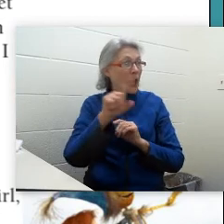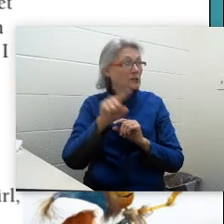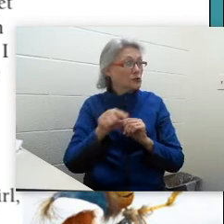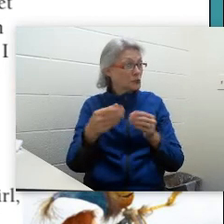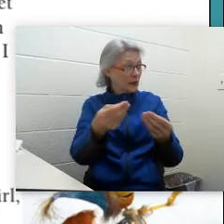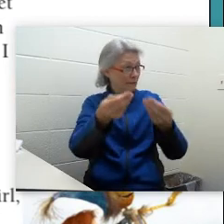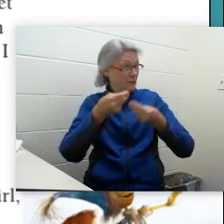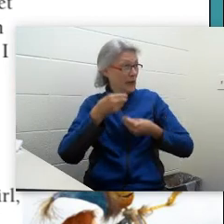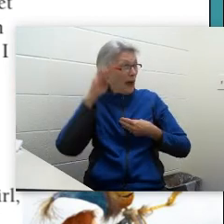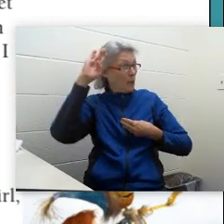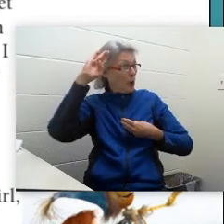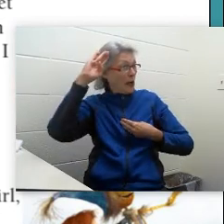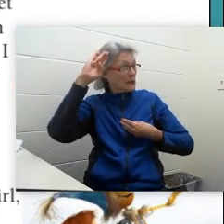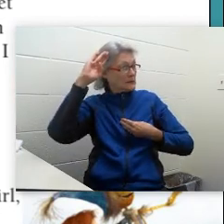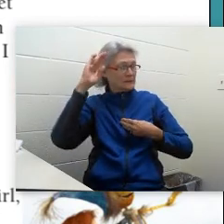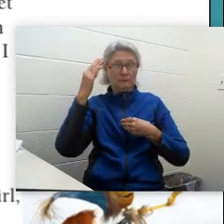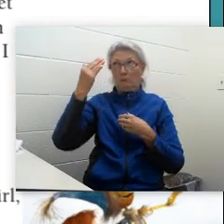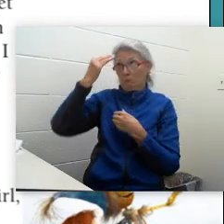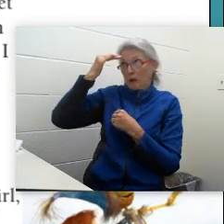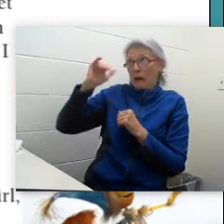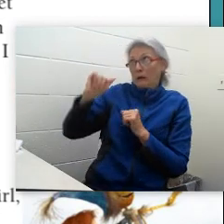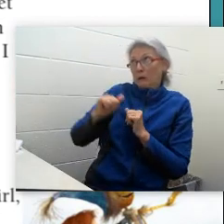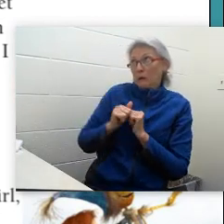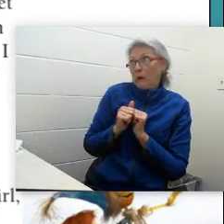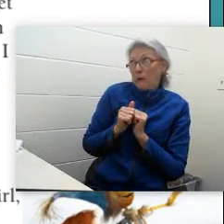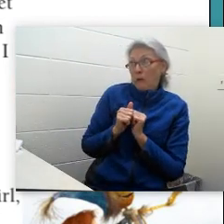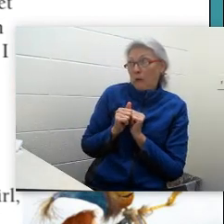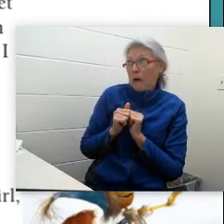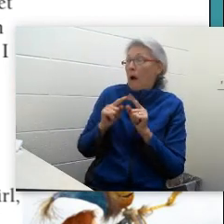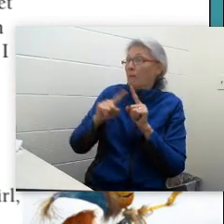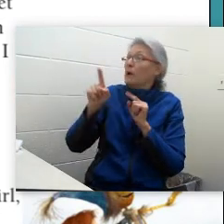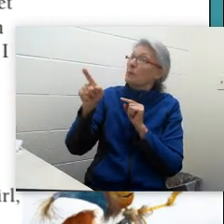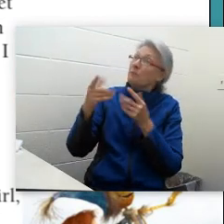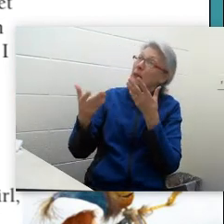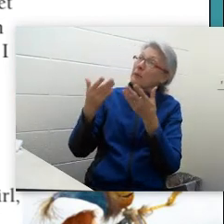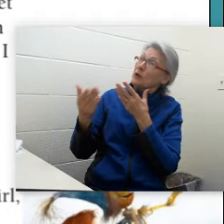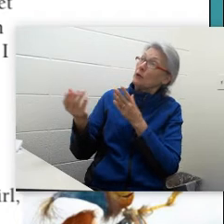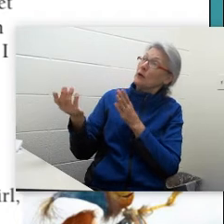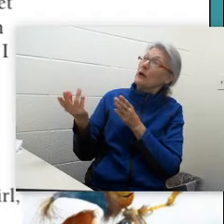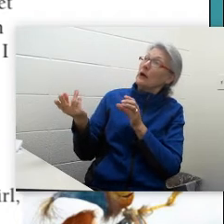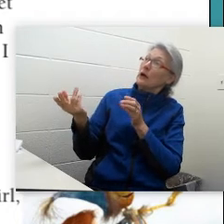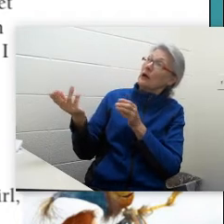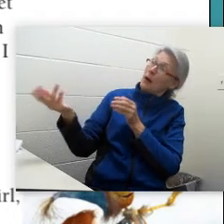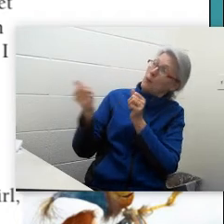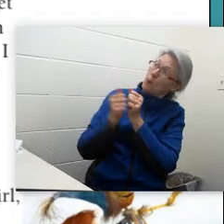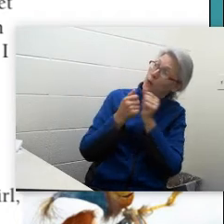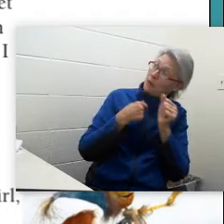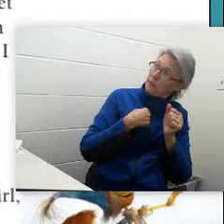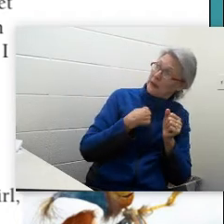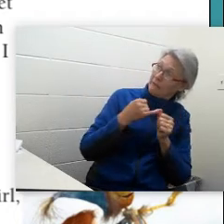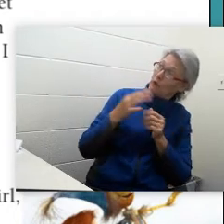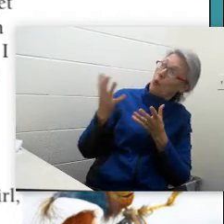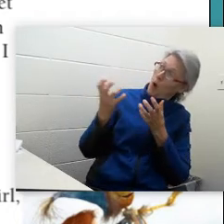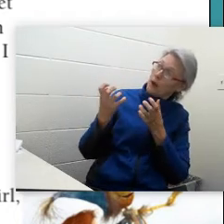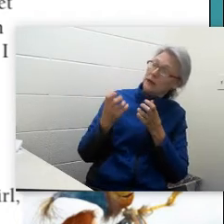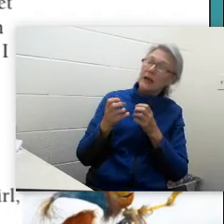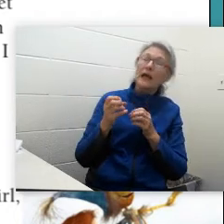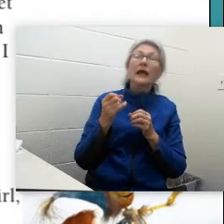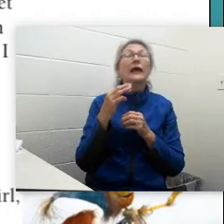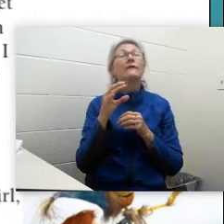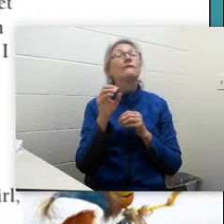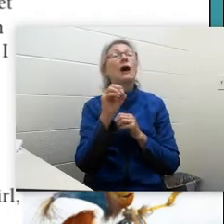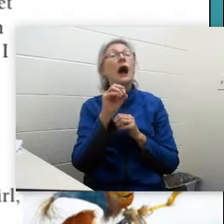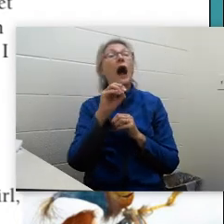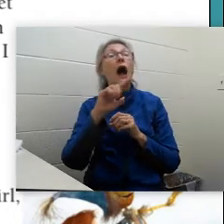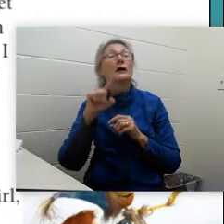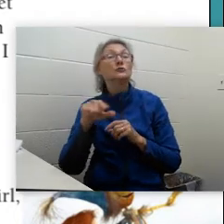brains?" "I cannot tell," she returned, "but you may come with me if you like. If Oz will not give you